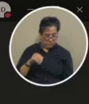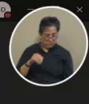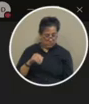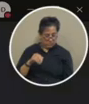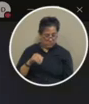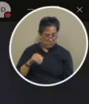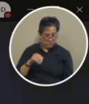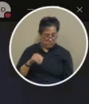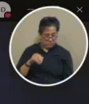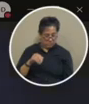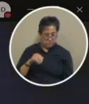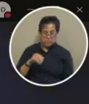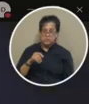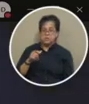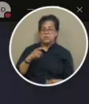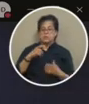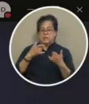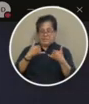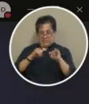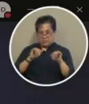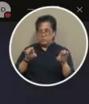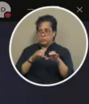We're still doing that.